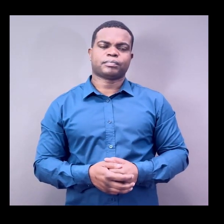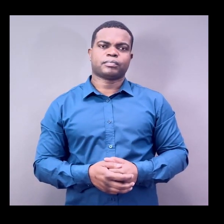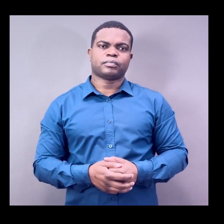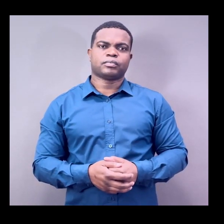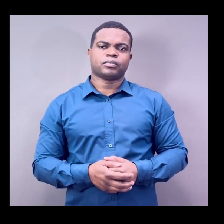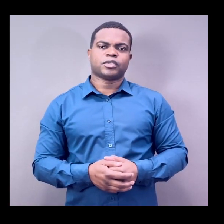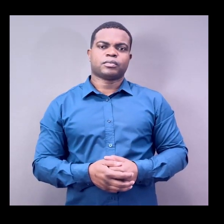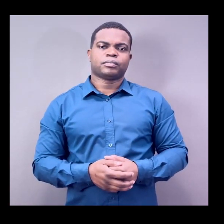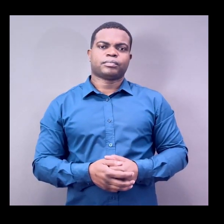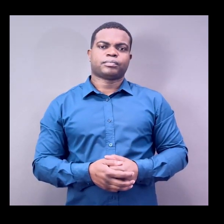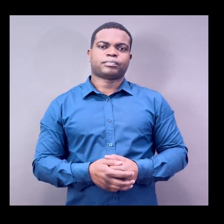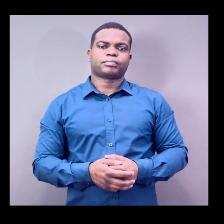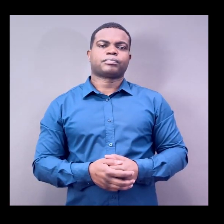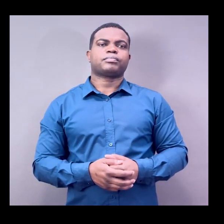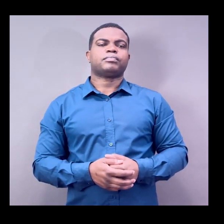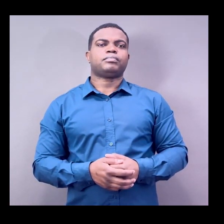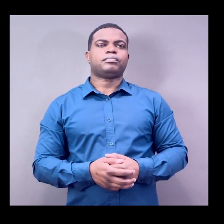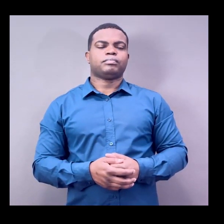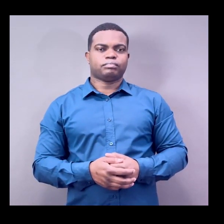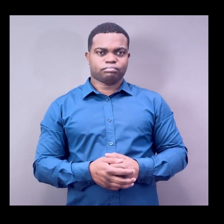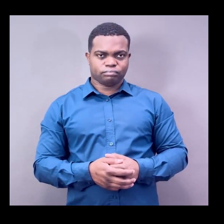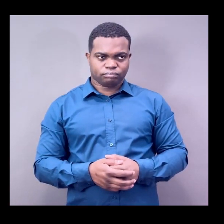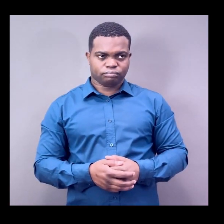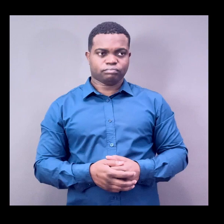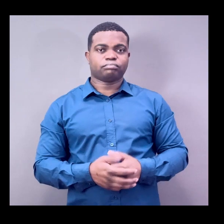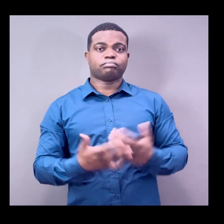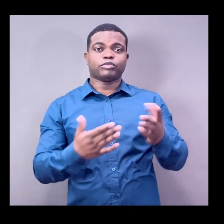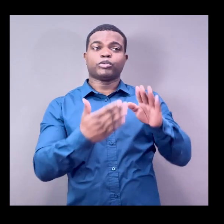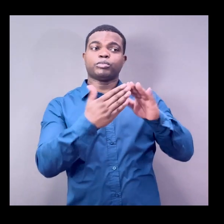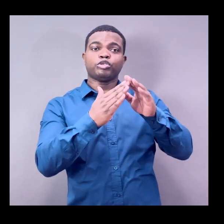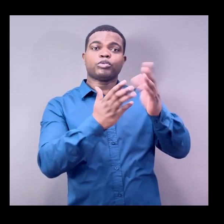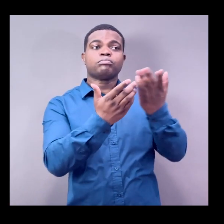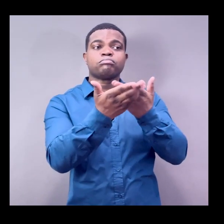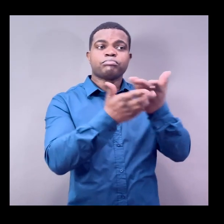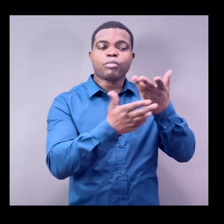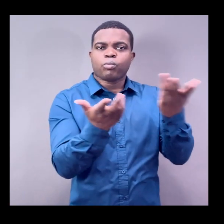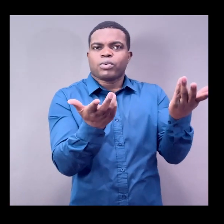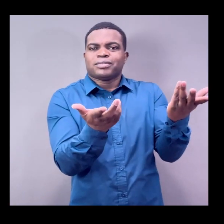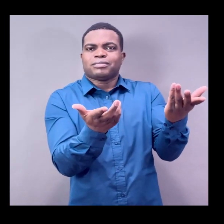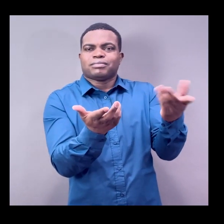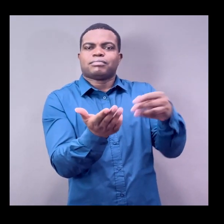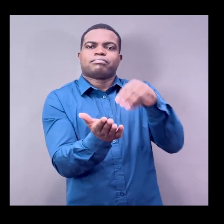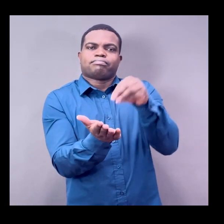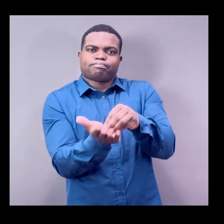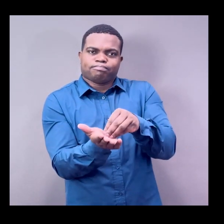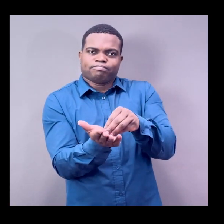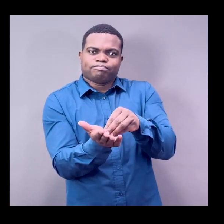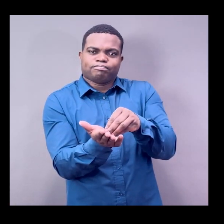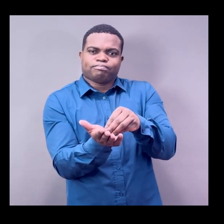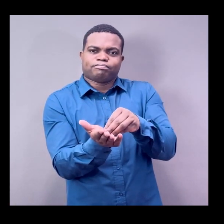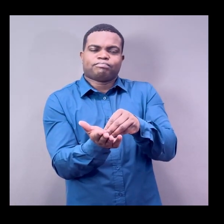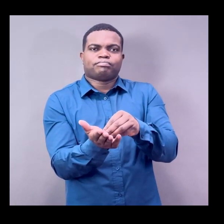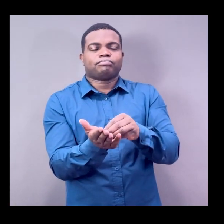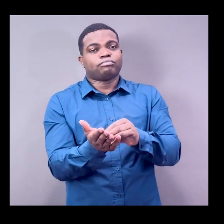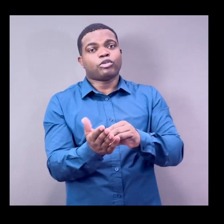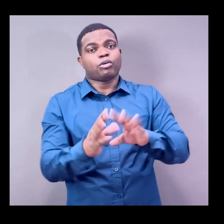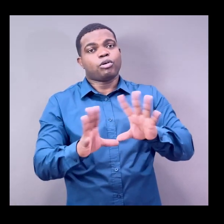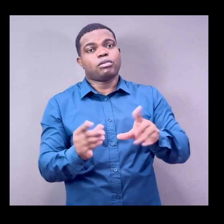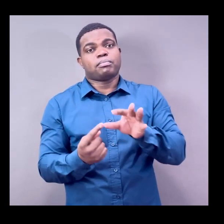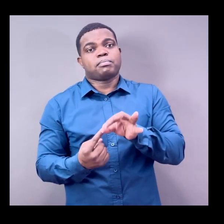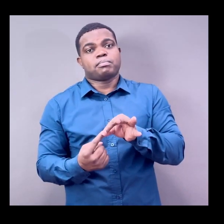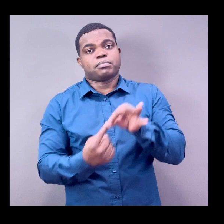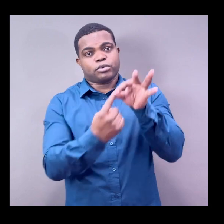to be engaging it. This is where you are going to be talking about it. Remember, we are still on